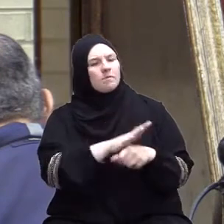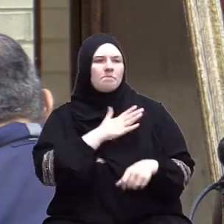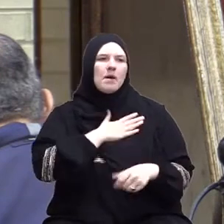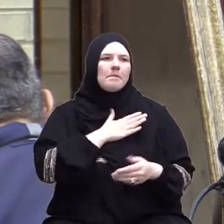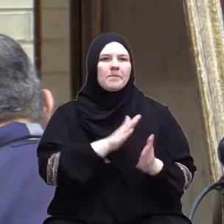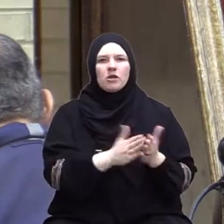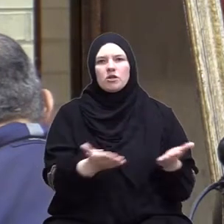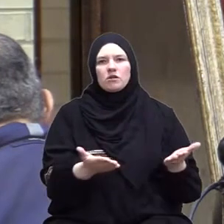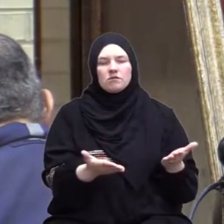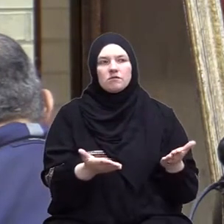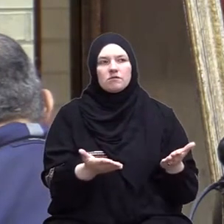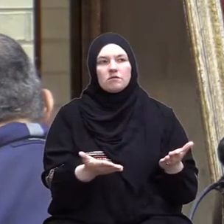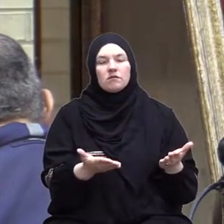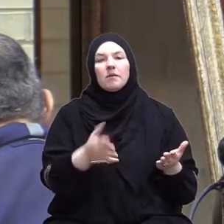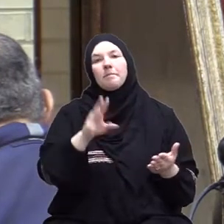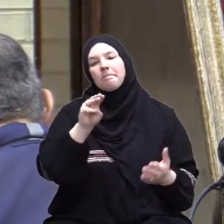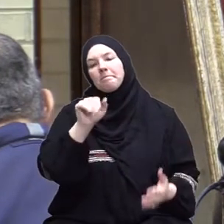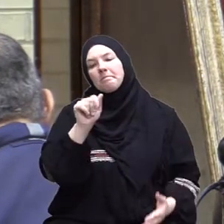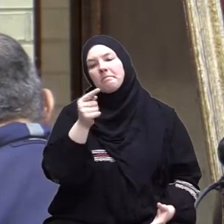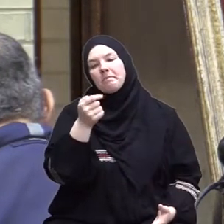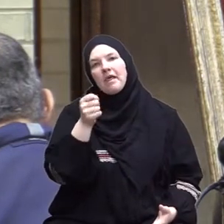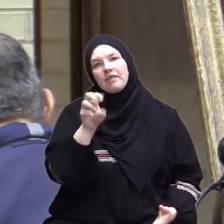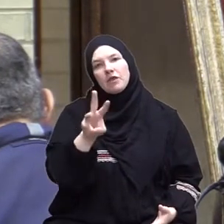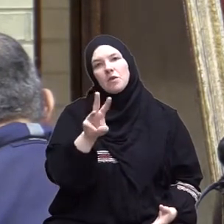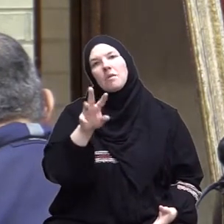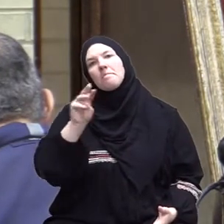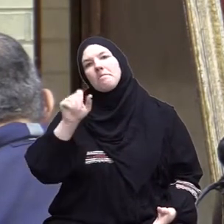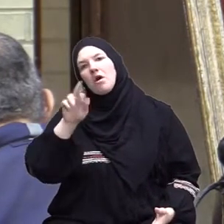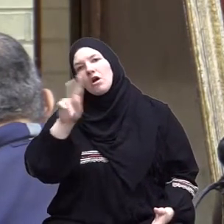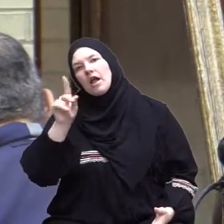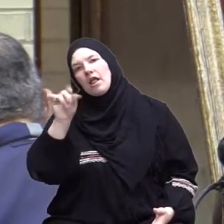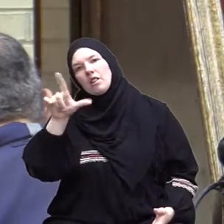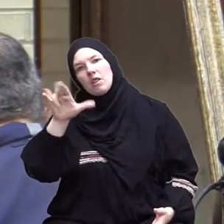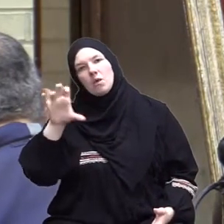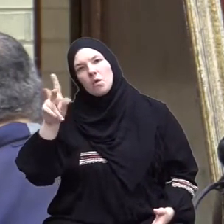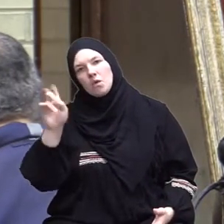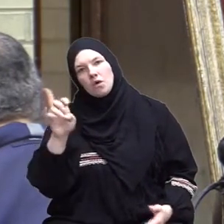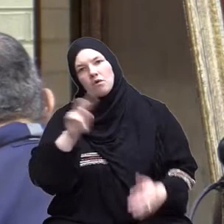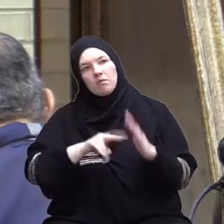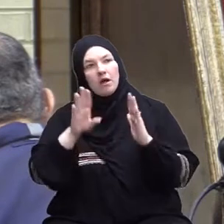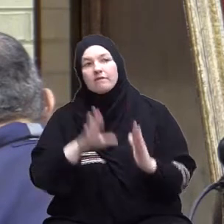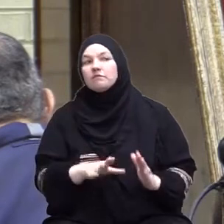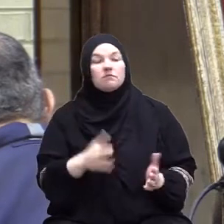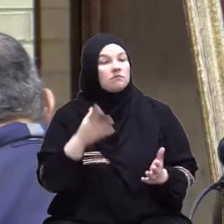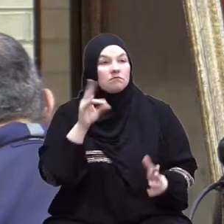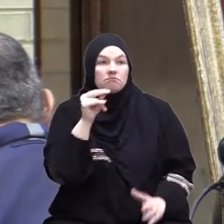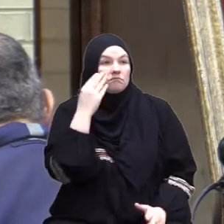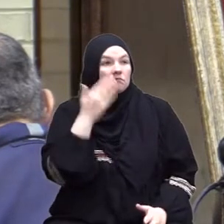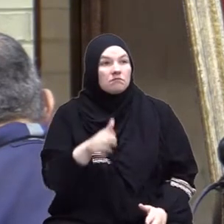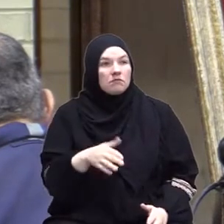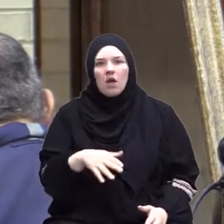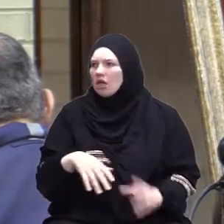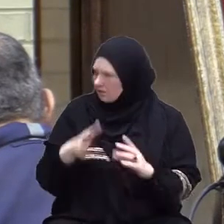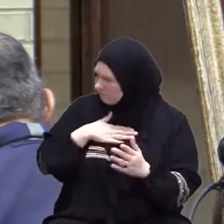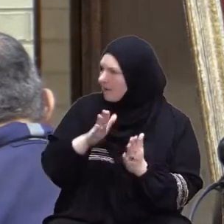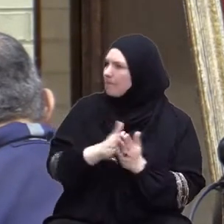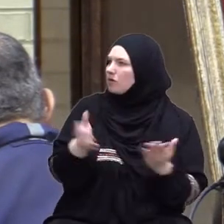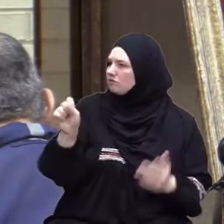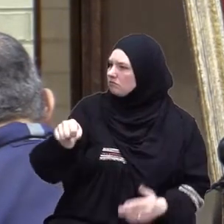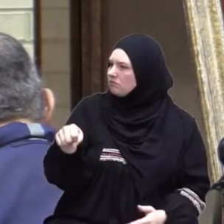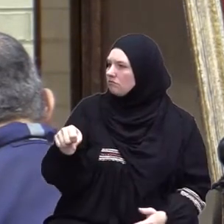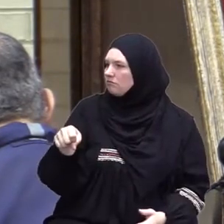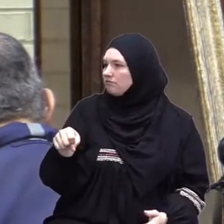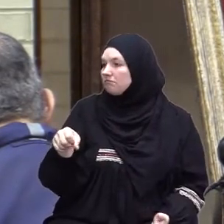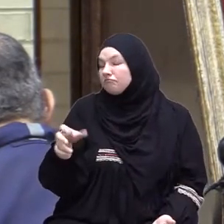book. So Matthew, Mark, and Luke are prophets, right? I say, no, they are not. They say, they are my book.